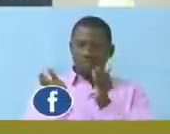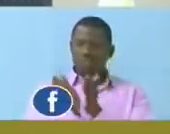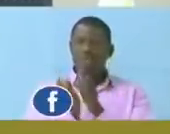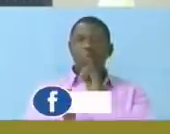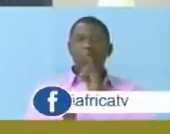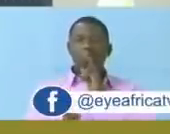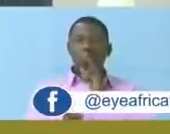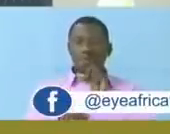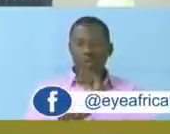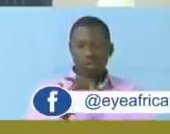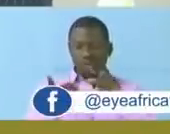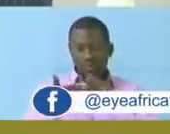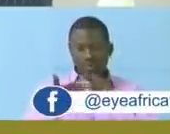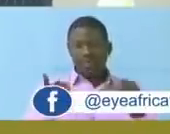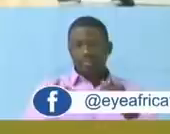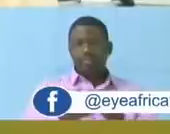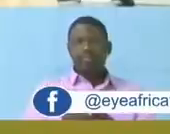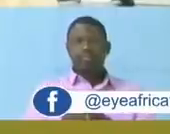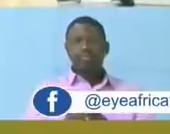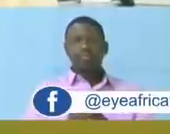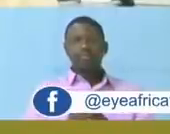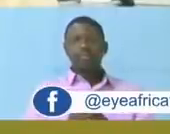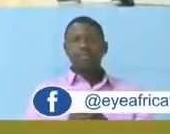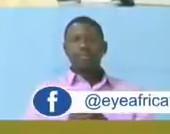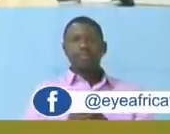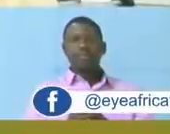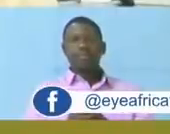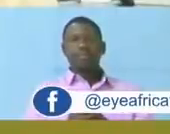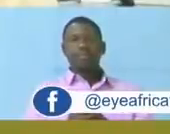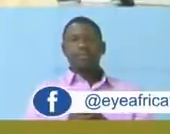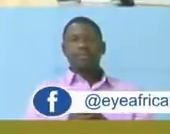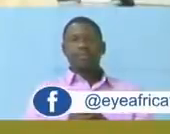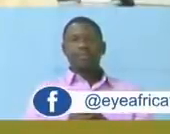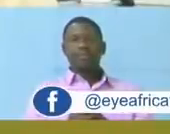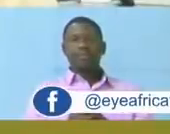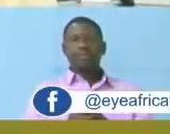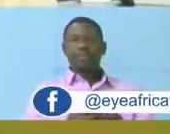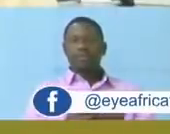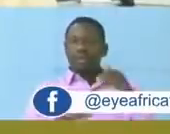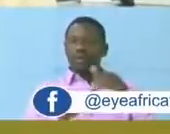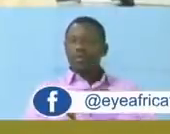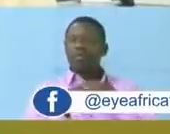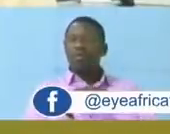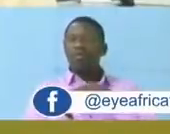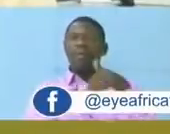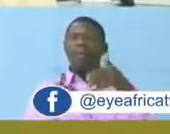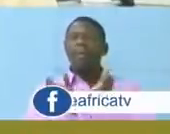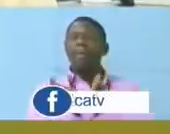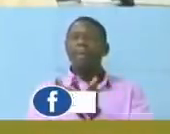force? The composition of the task force, is as follows.